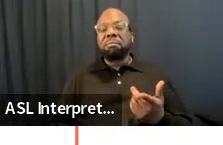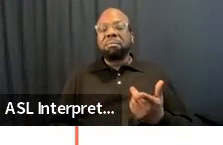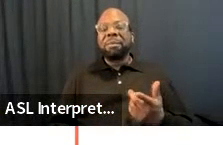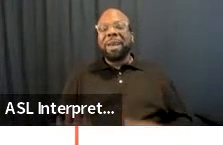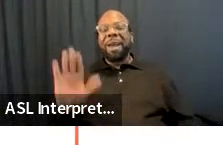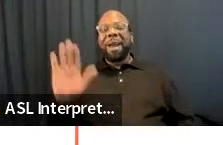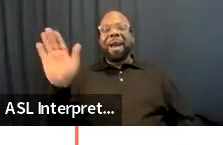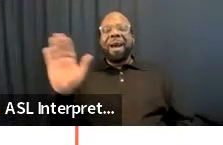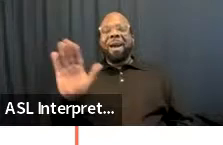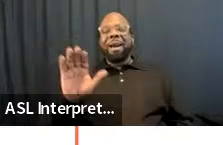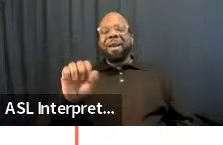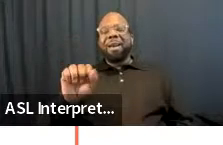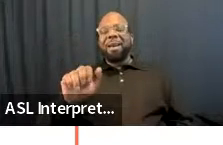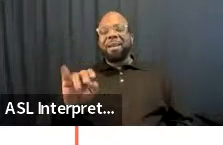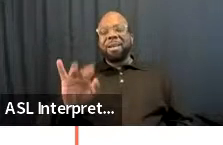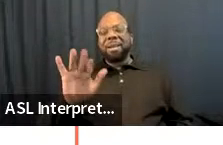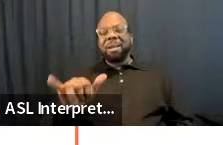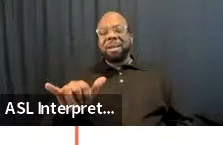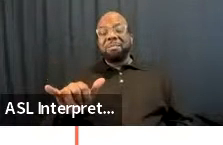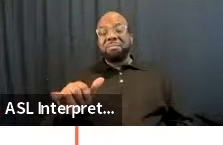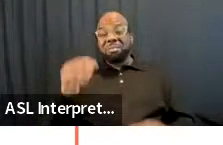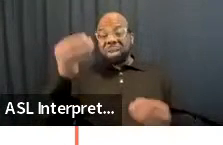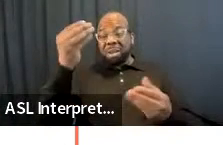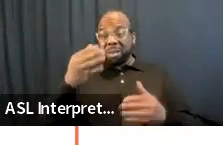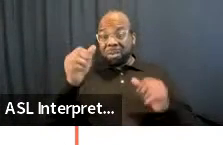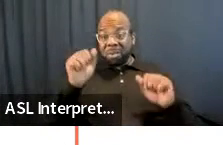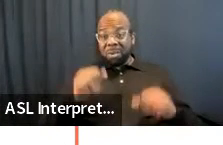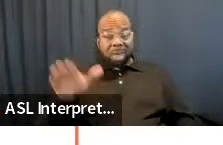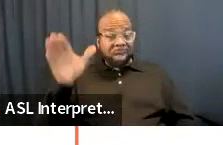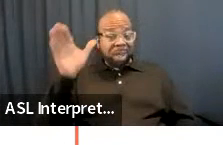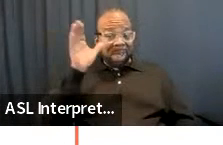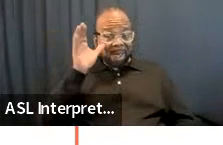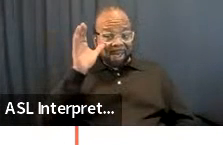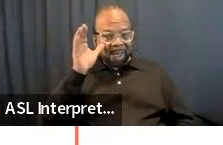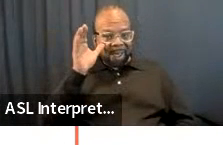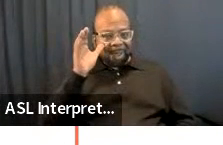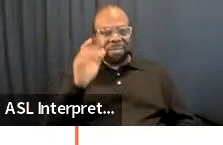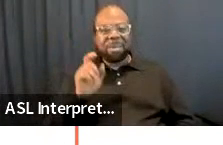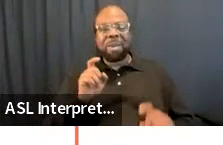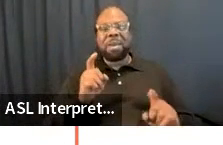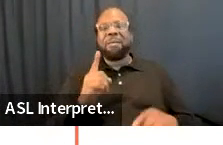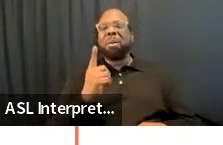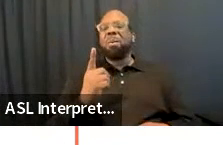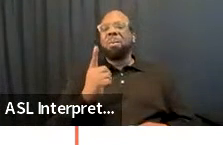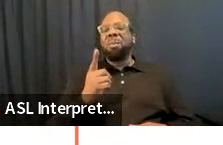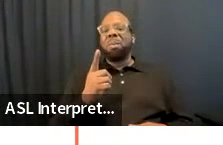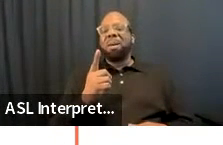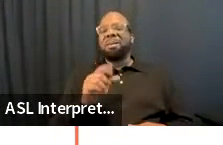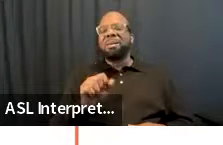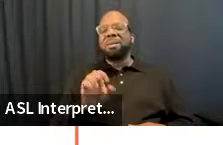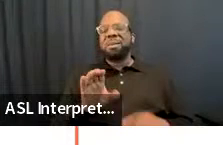Hi, Sandy. Let us know that you can hear us. Just give him 1 second.